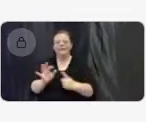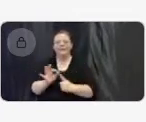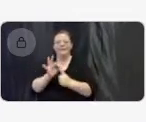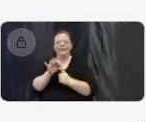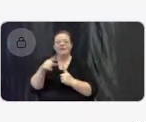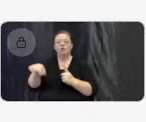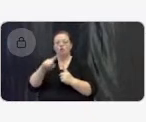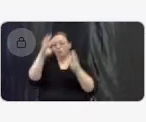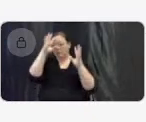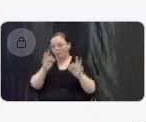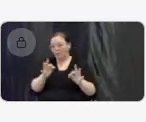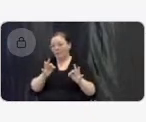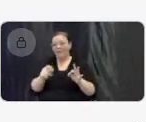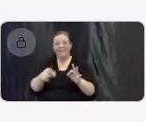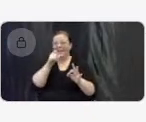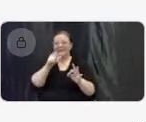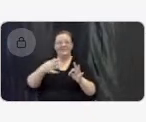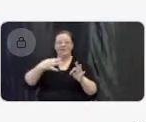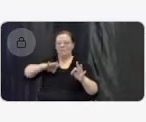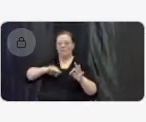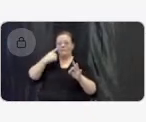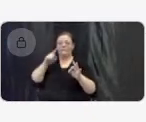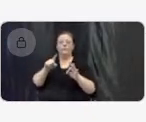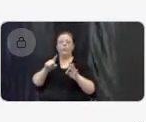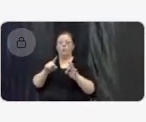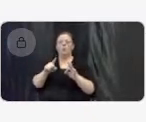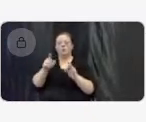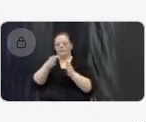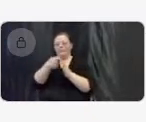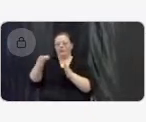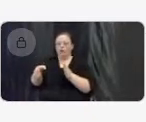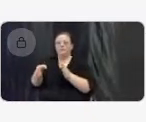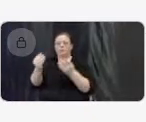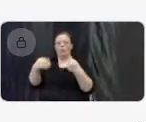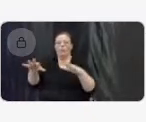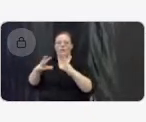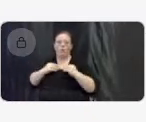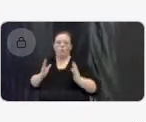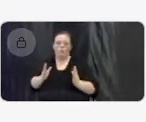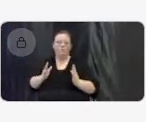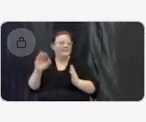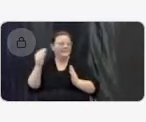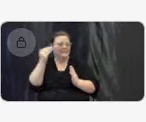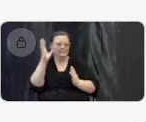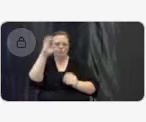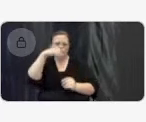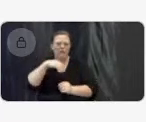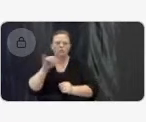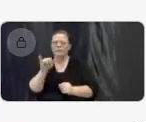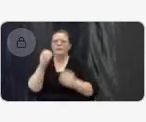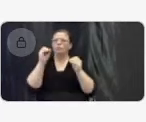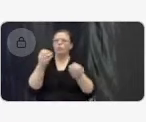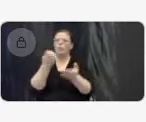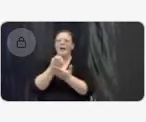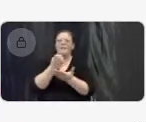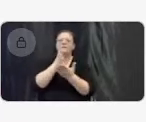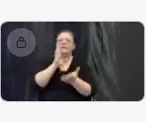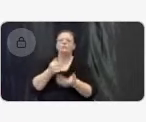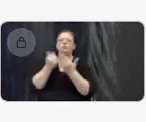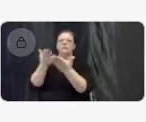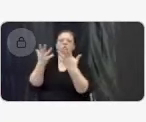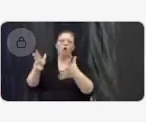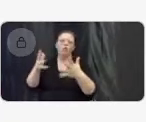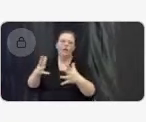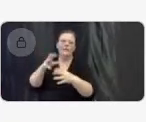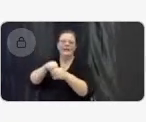you determine that it's not advantageous to the adjacent property owner. And it seems bizarre to me that no evidence has been presented to you in